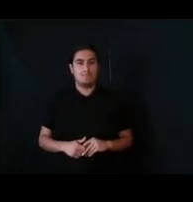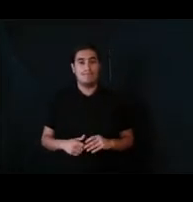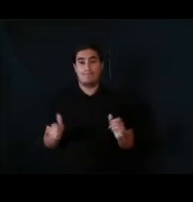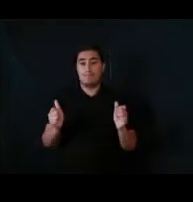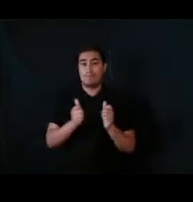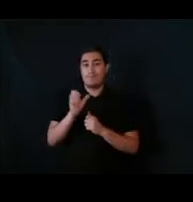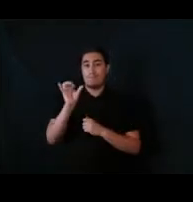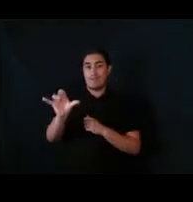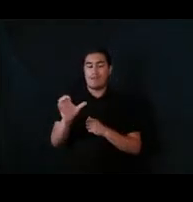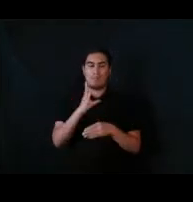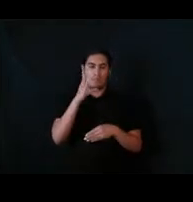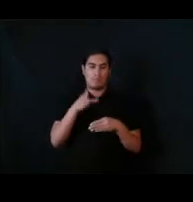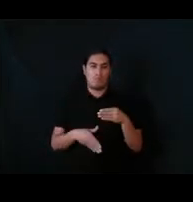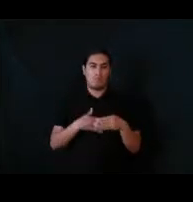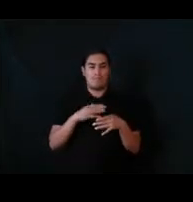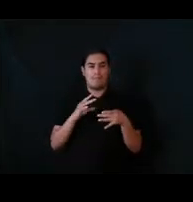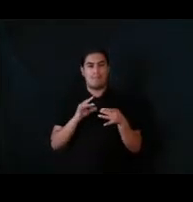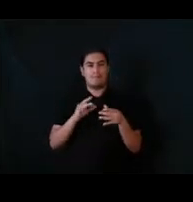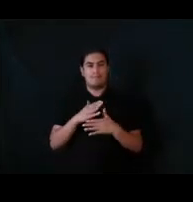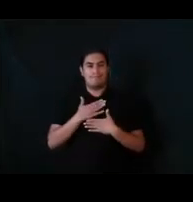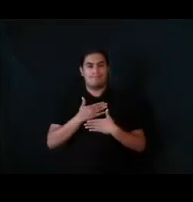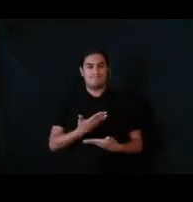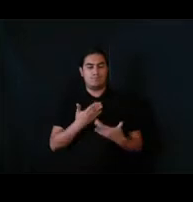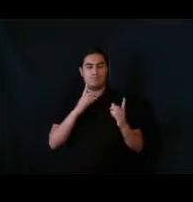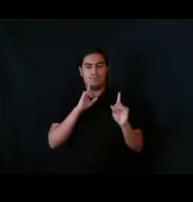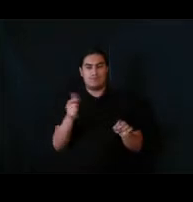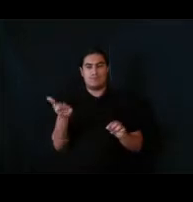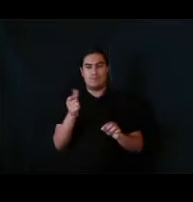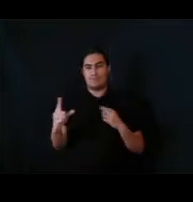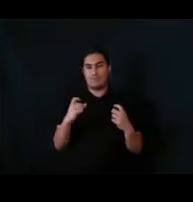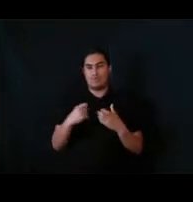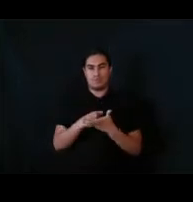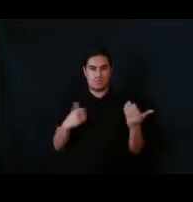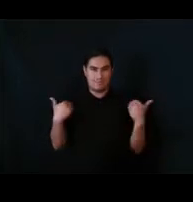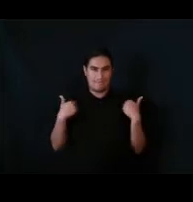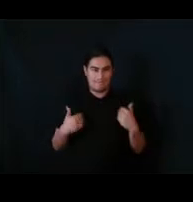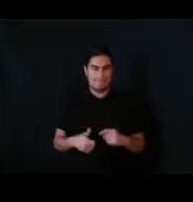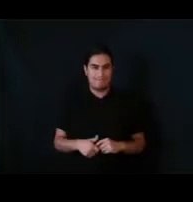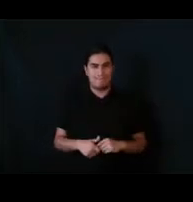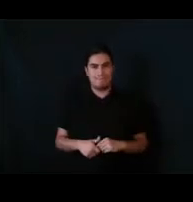said i will conclude my comments and be happy to answer any questions that you may have